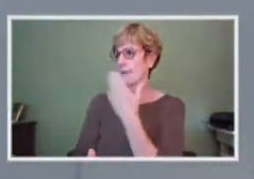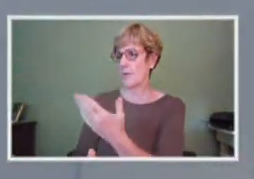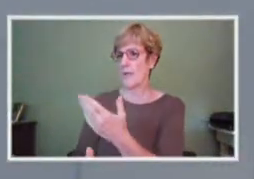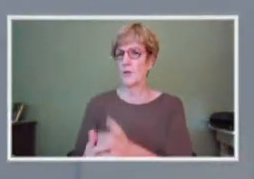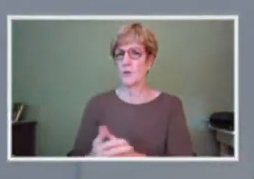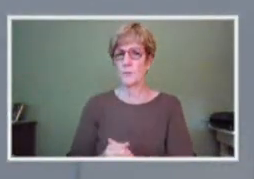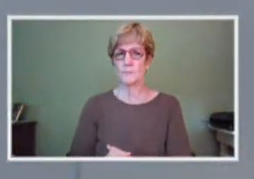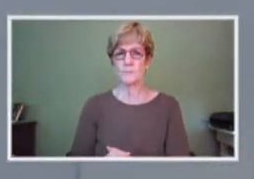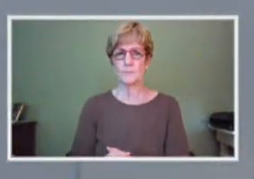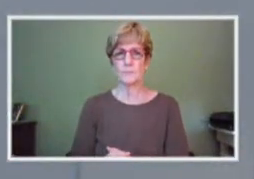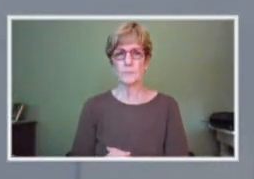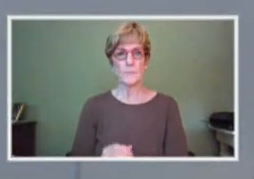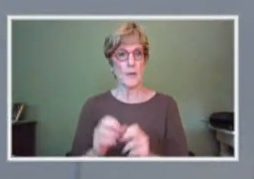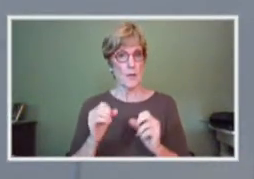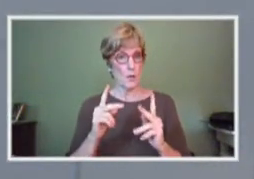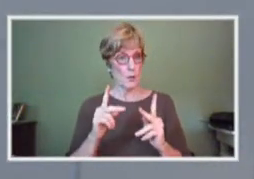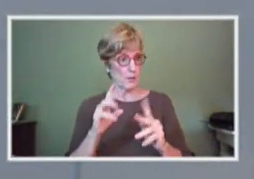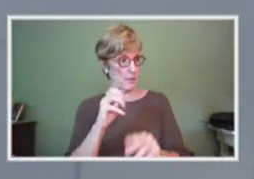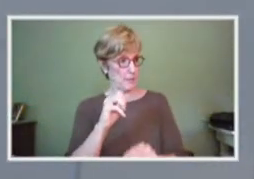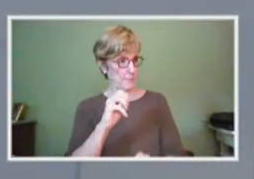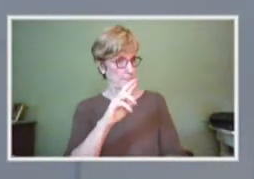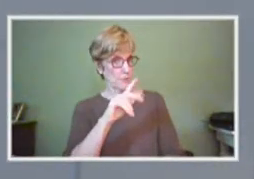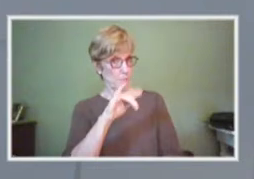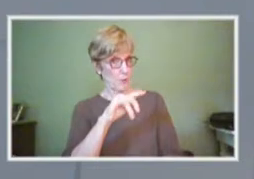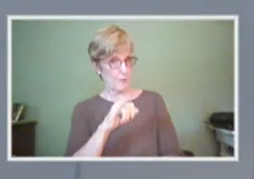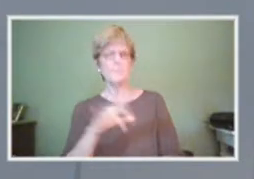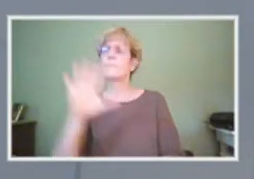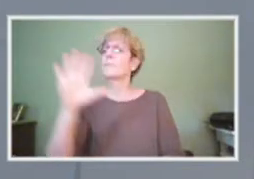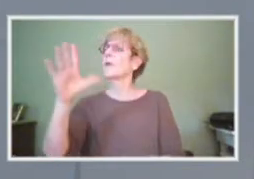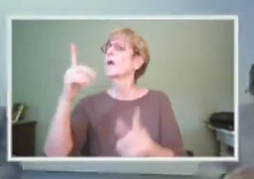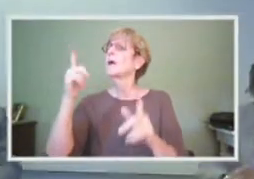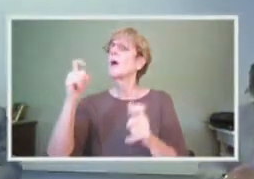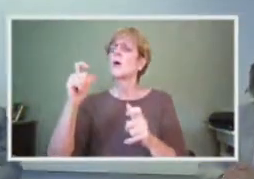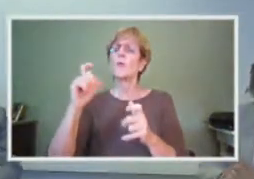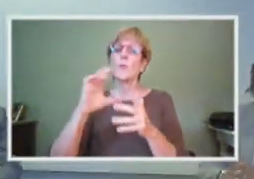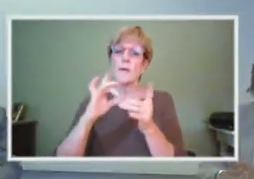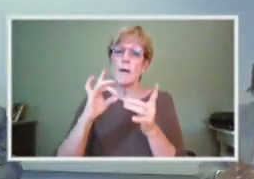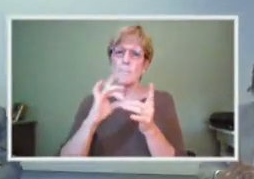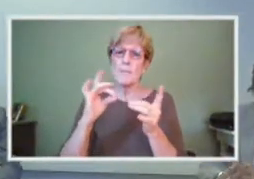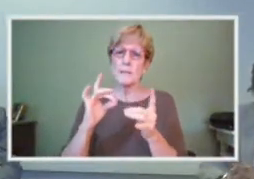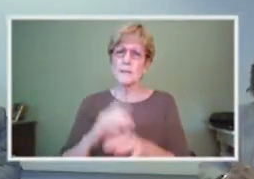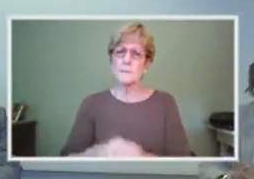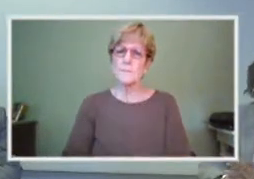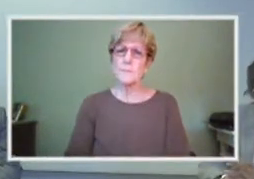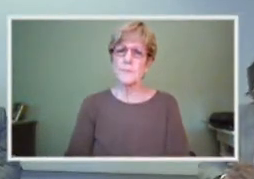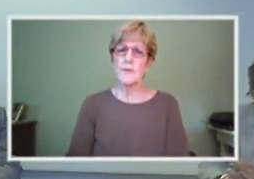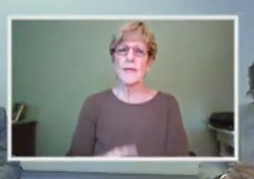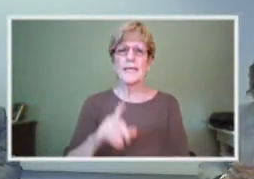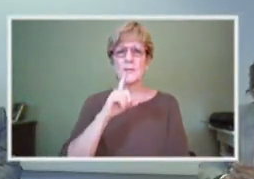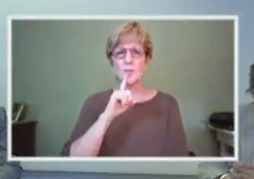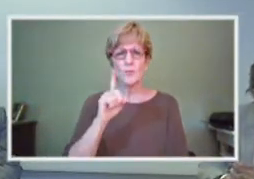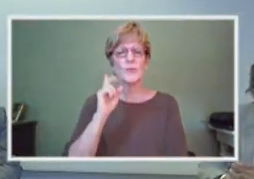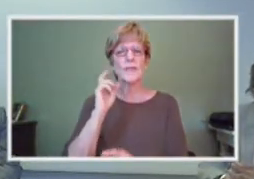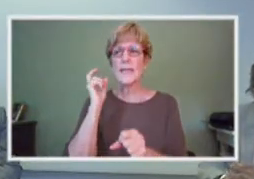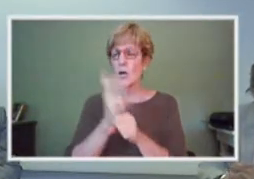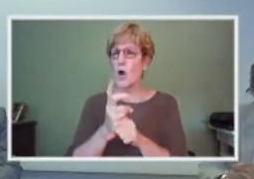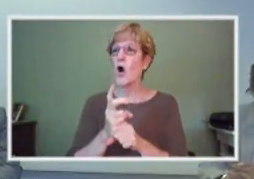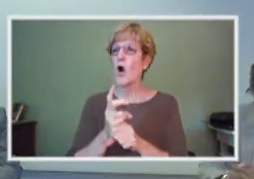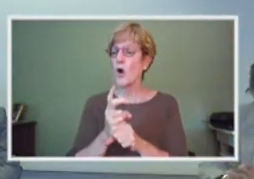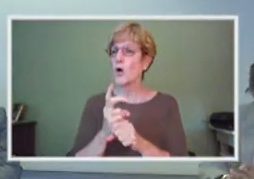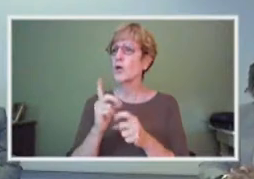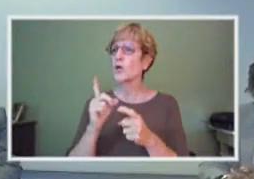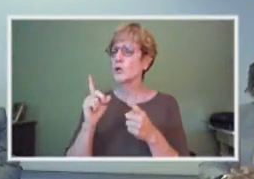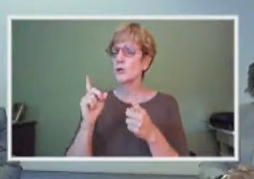All right, Mr. Beccari. Thanks. I'll just make a quick comment. It's really hard to